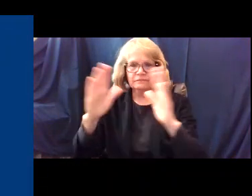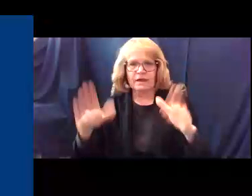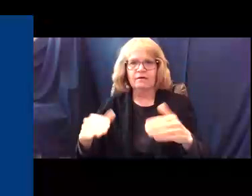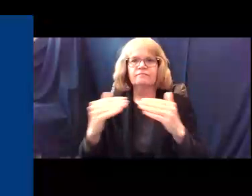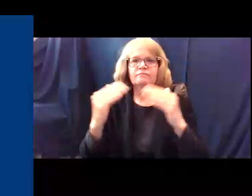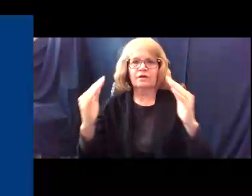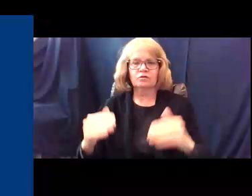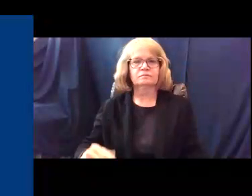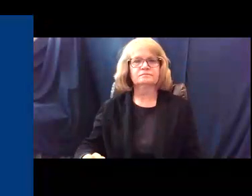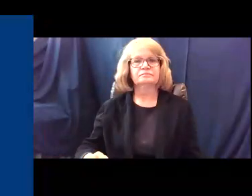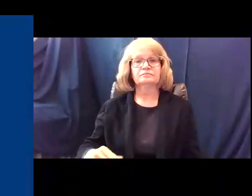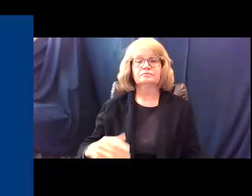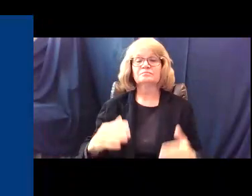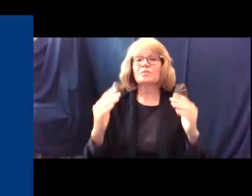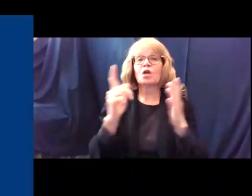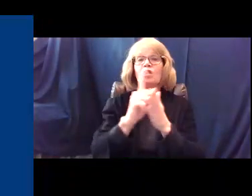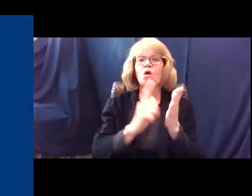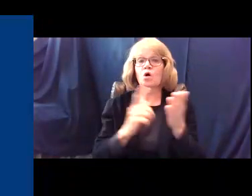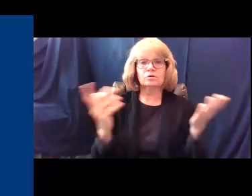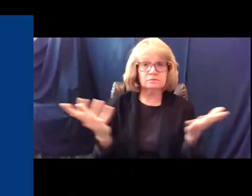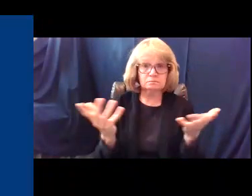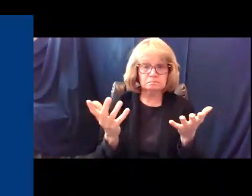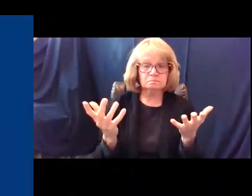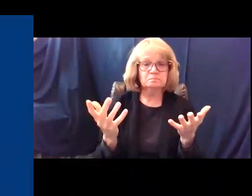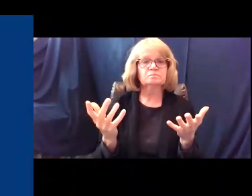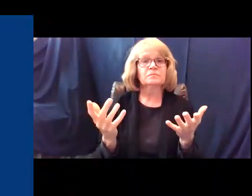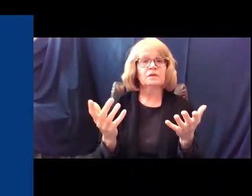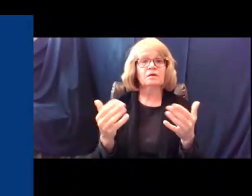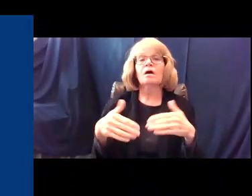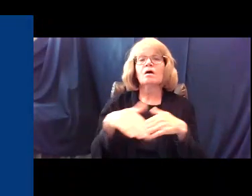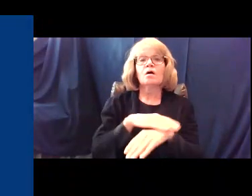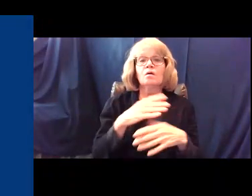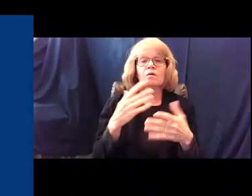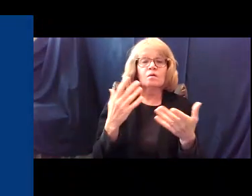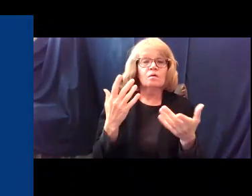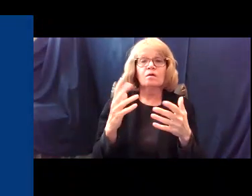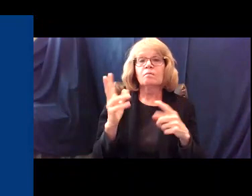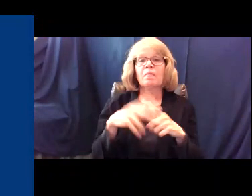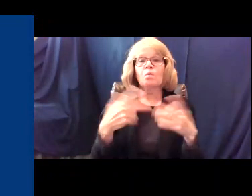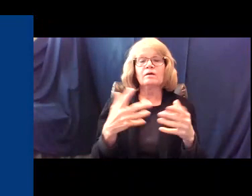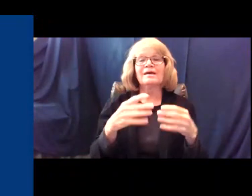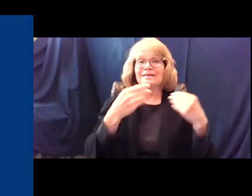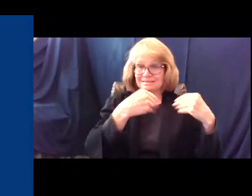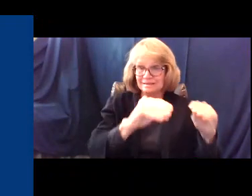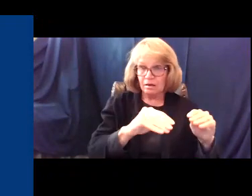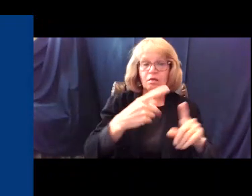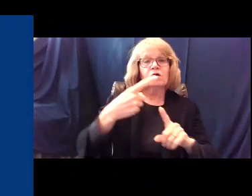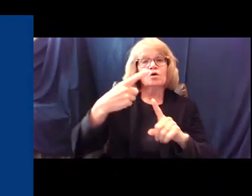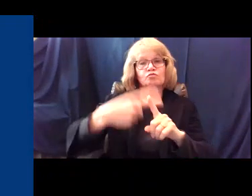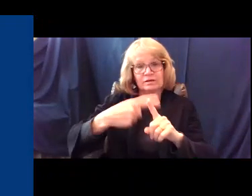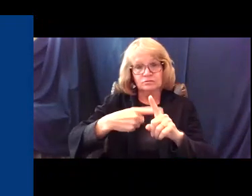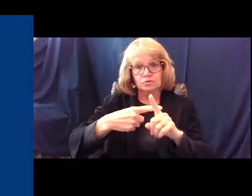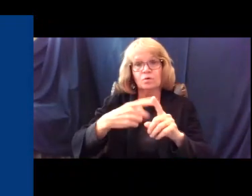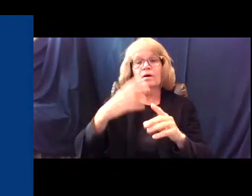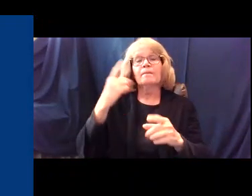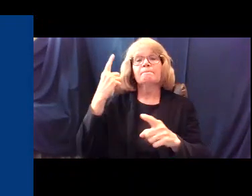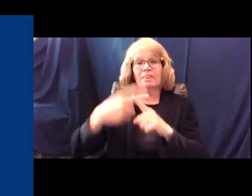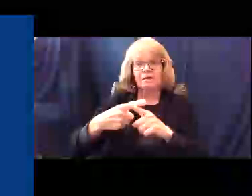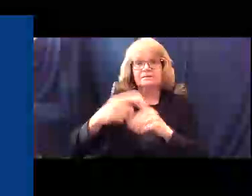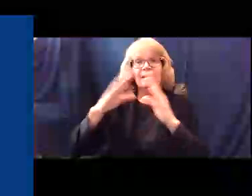So what do our fair housing laws cover? They cover the sale and the rental of housing, as well as housing-related